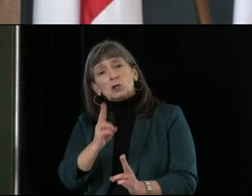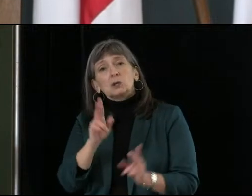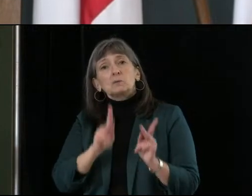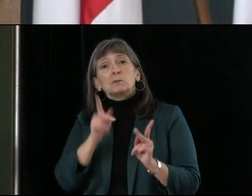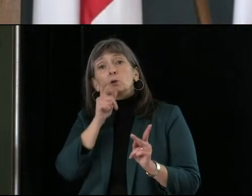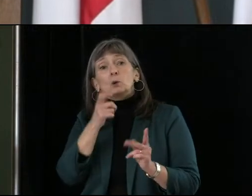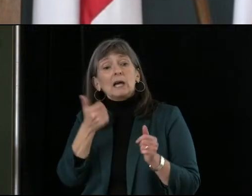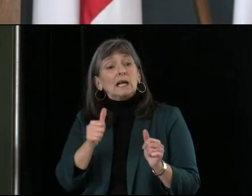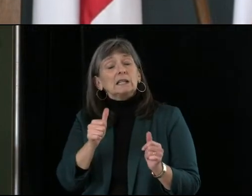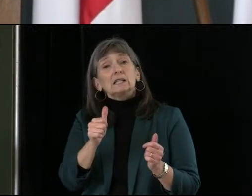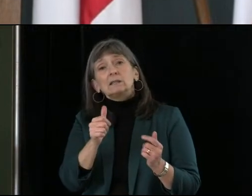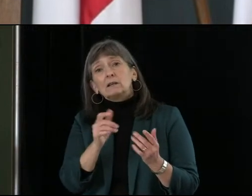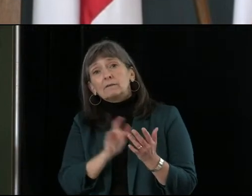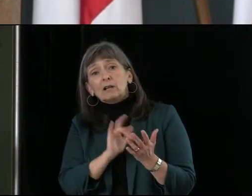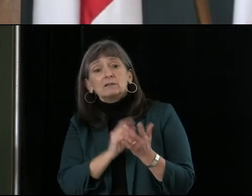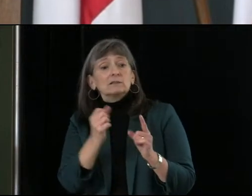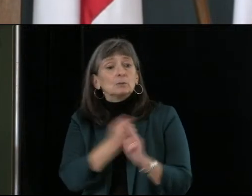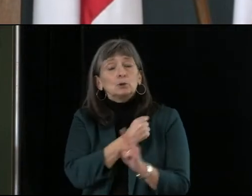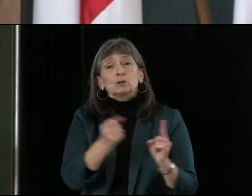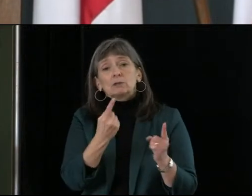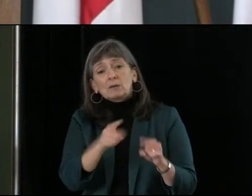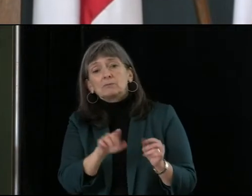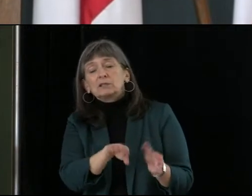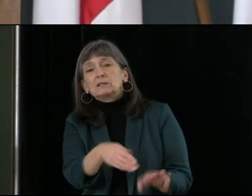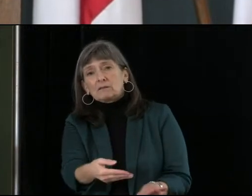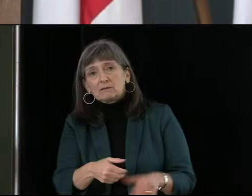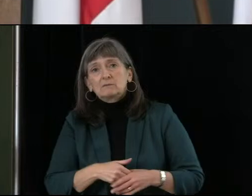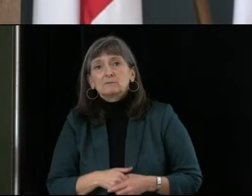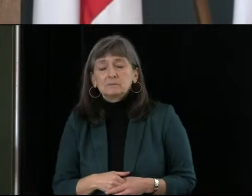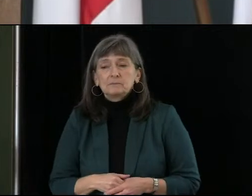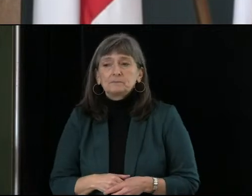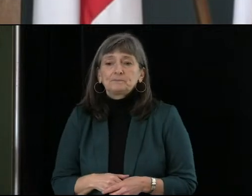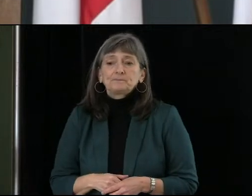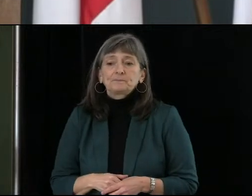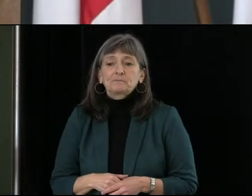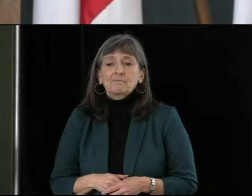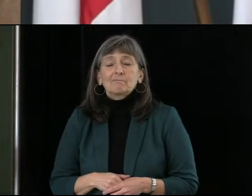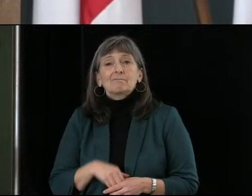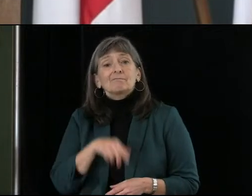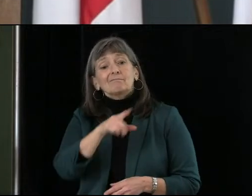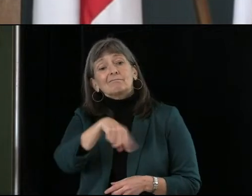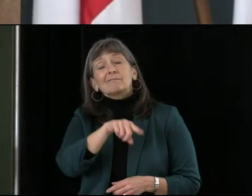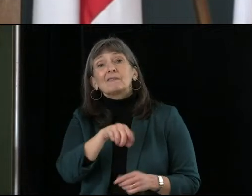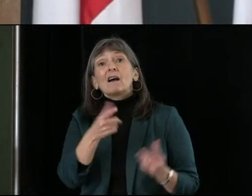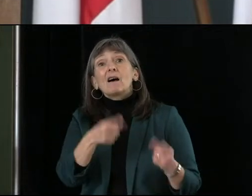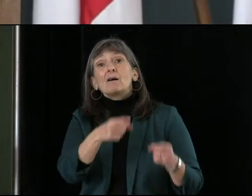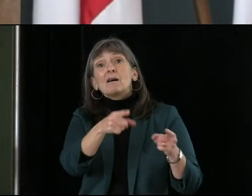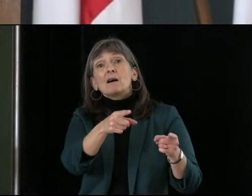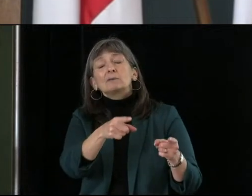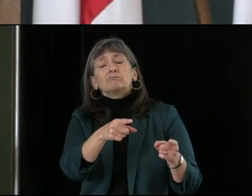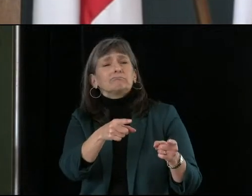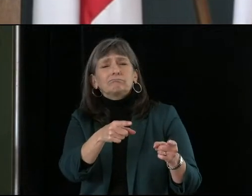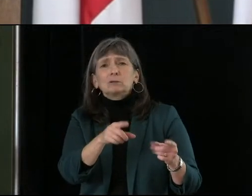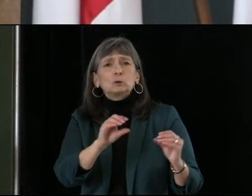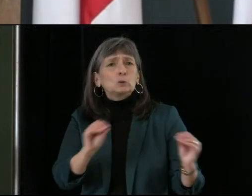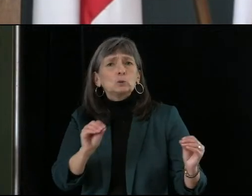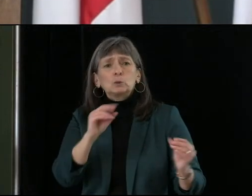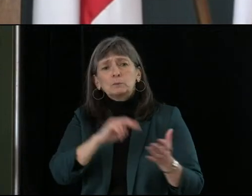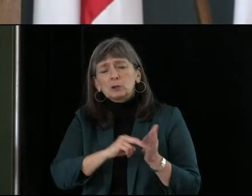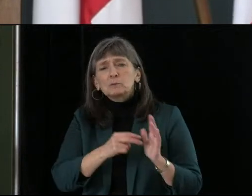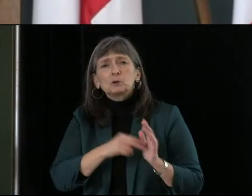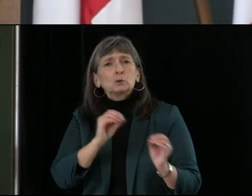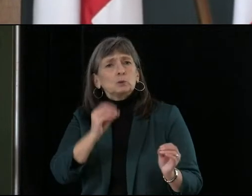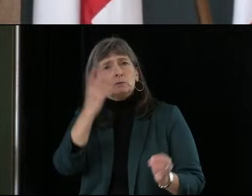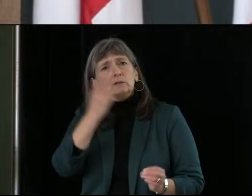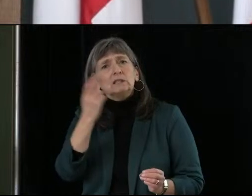of anti-transgender violence. These actions are senseless, and we continue to hold space